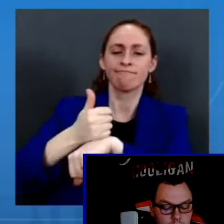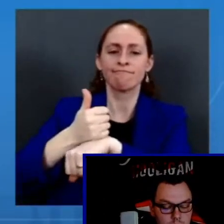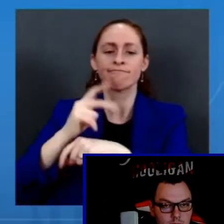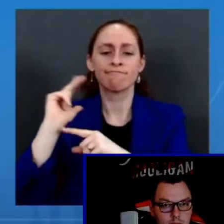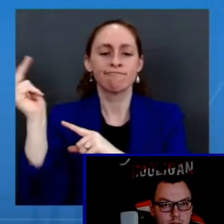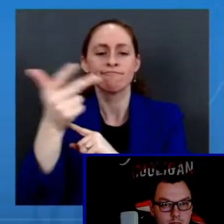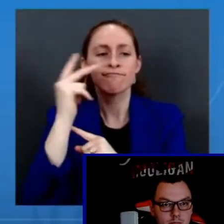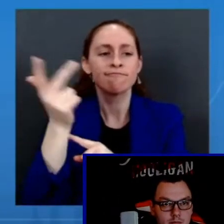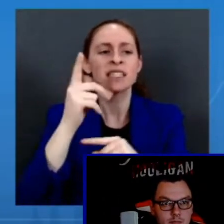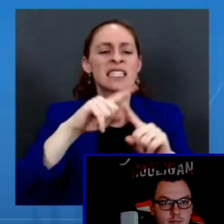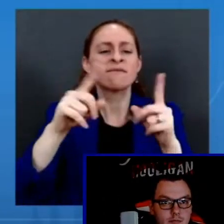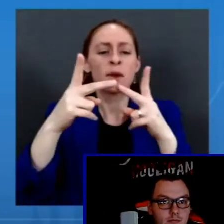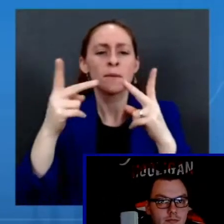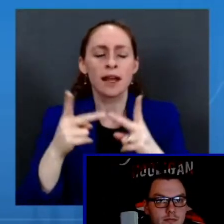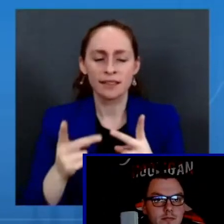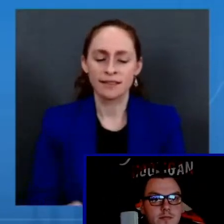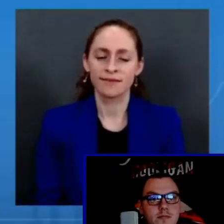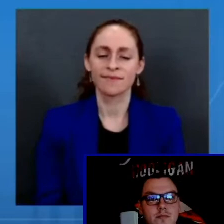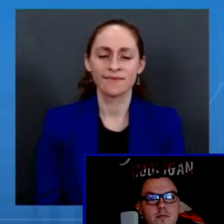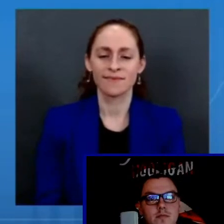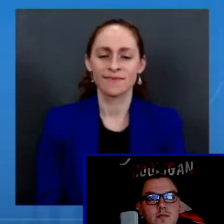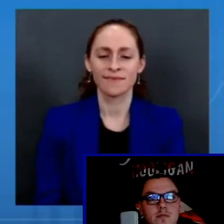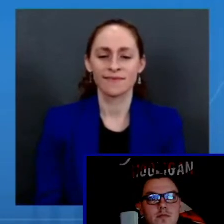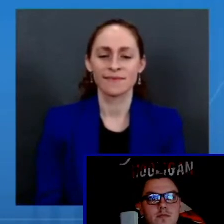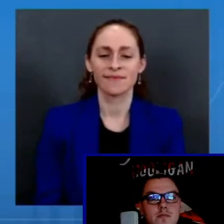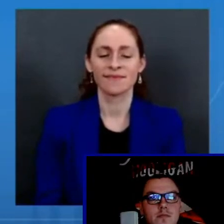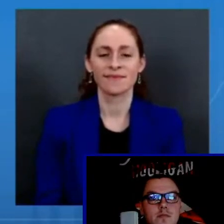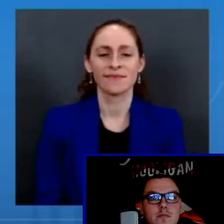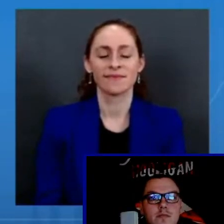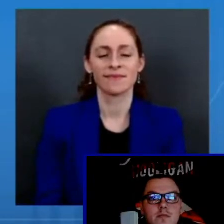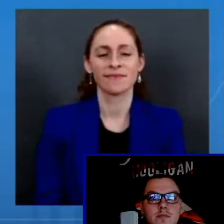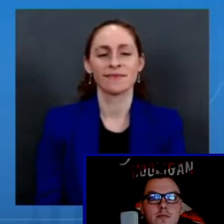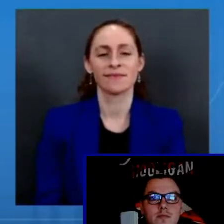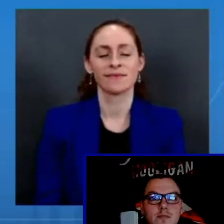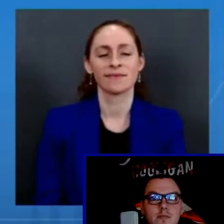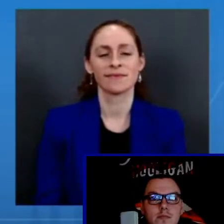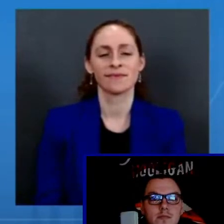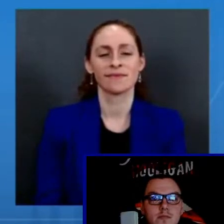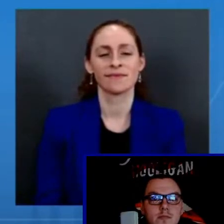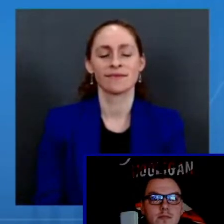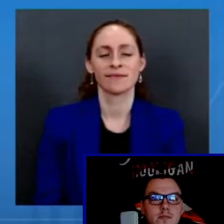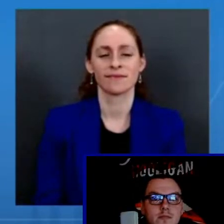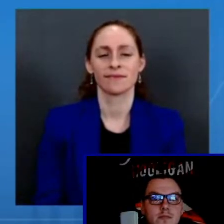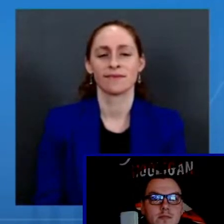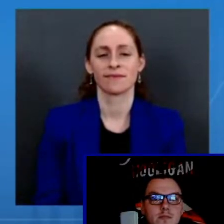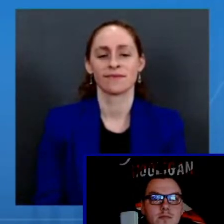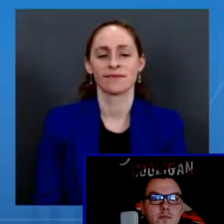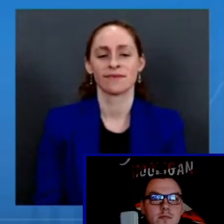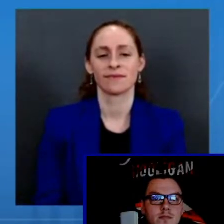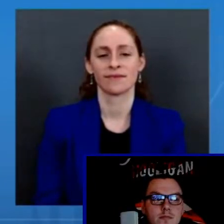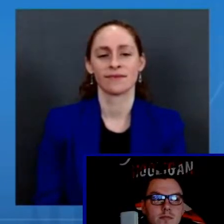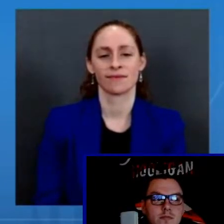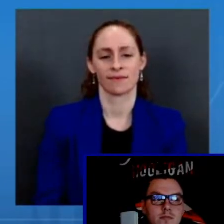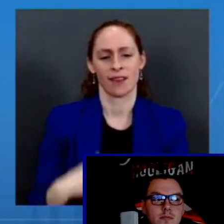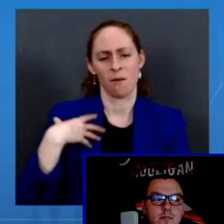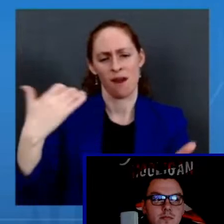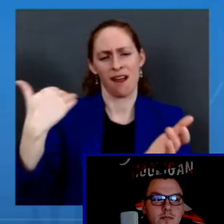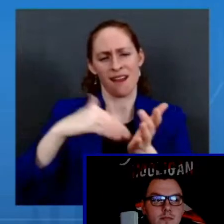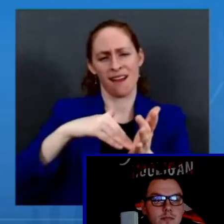yesterday. This is not March 2020. We have more tools than ever before to protect